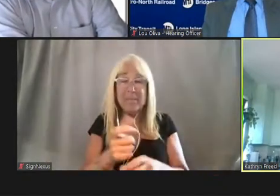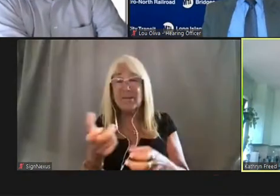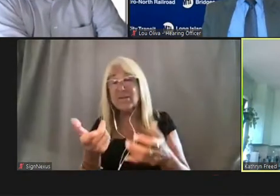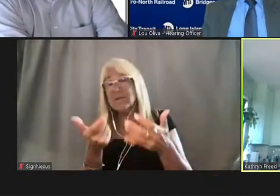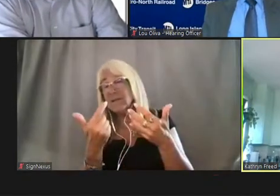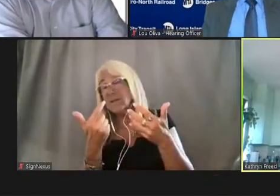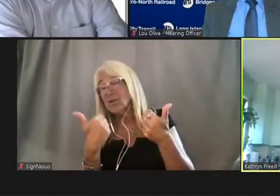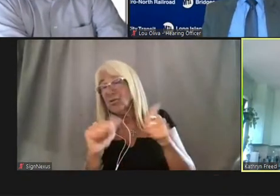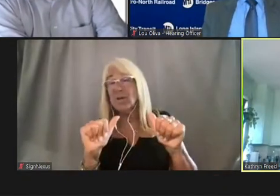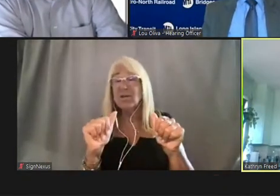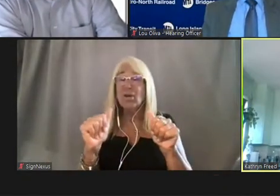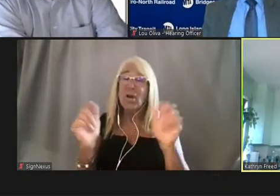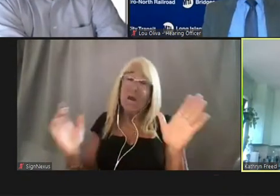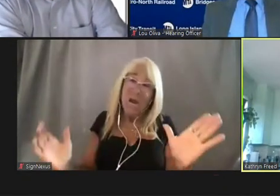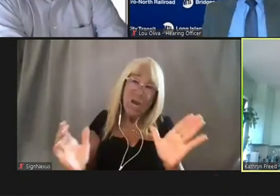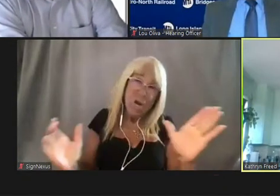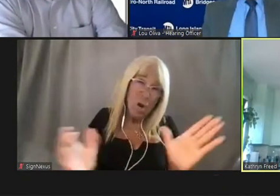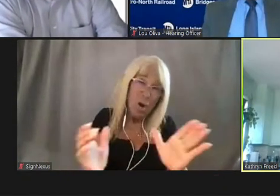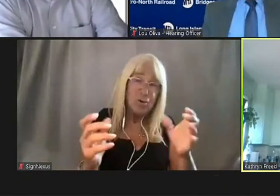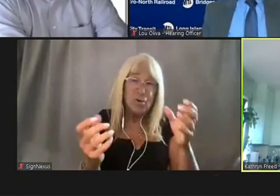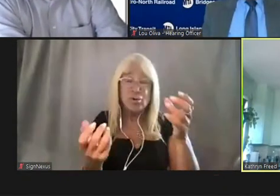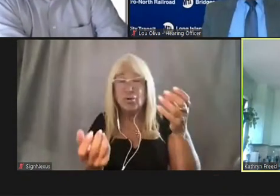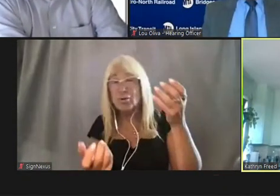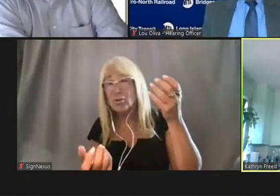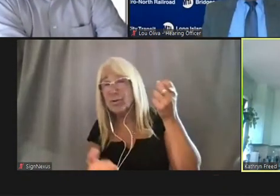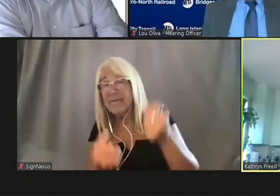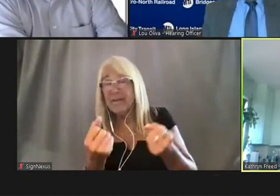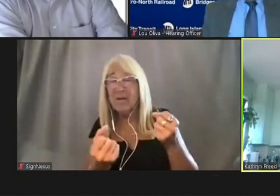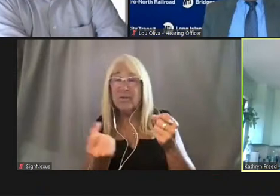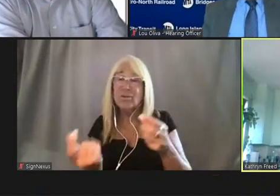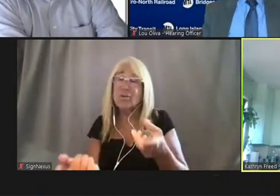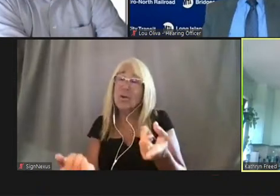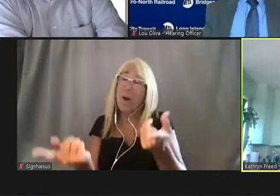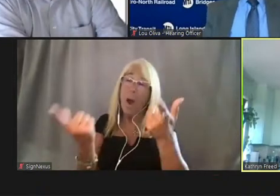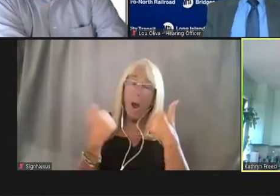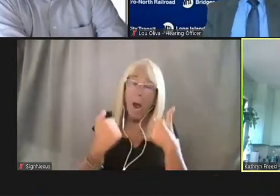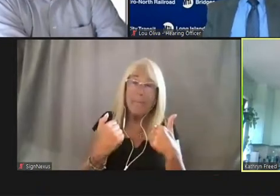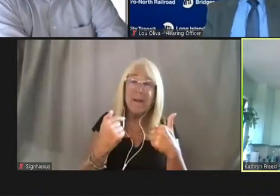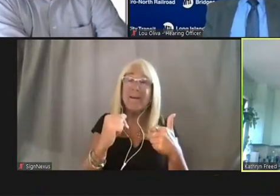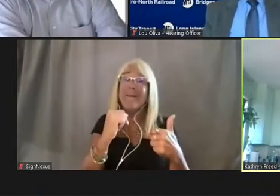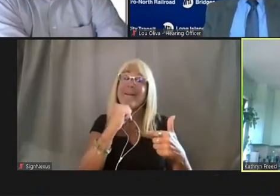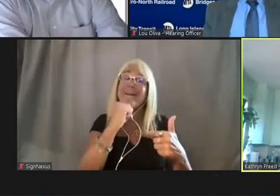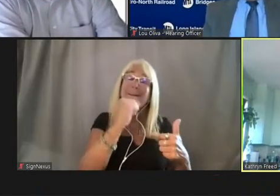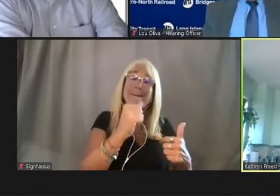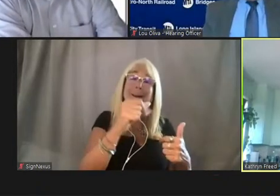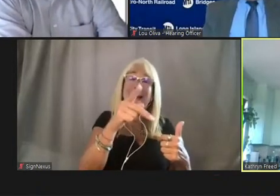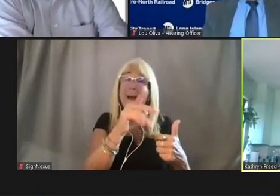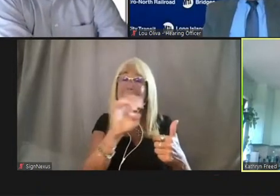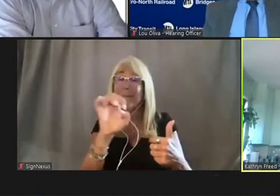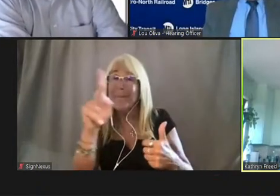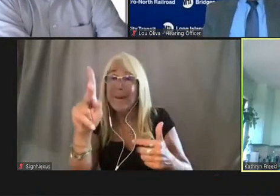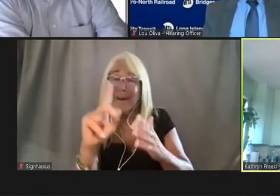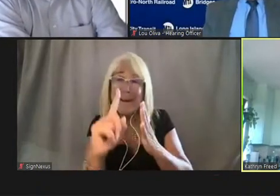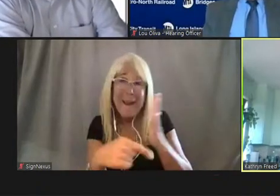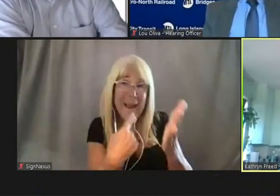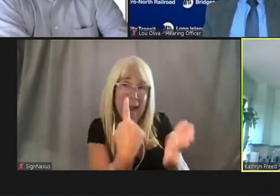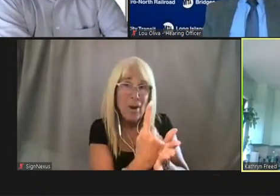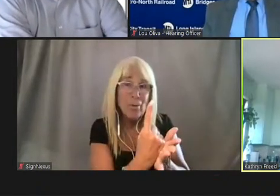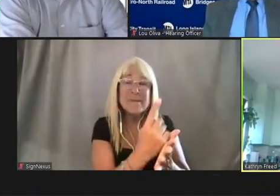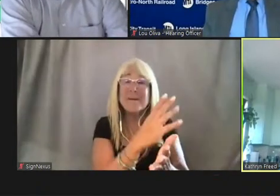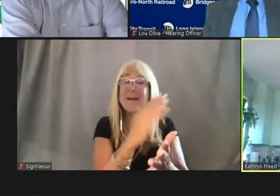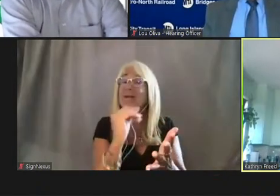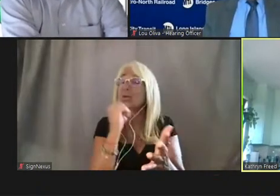vehicles to come in at all peak hours I would also suggest that we start not charging for electrical especially electric